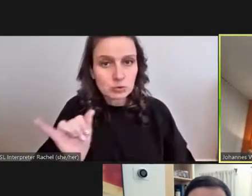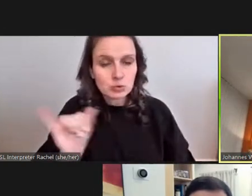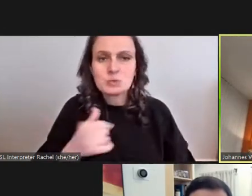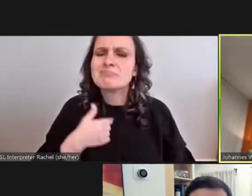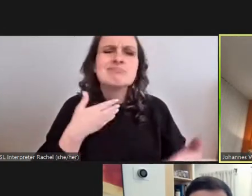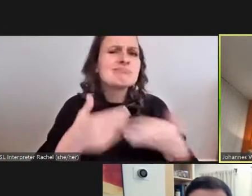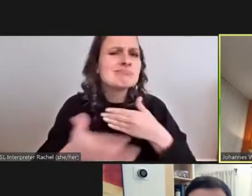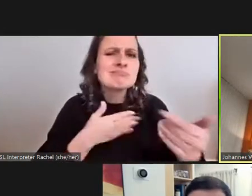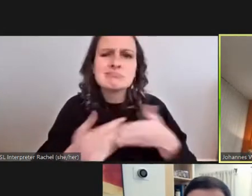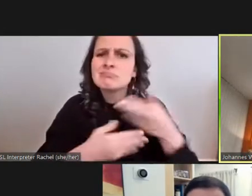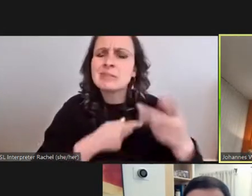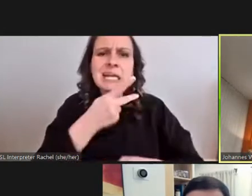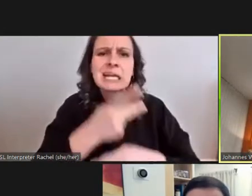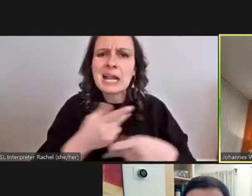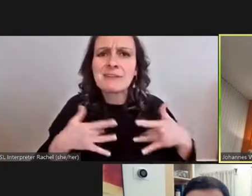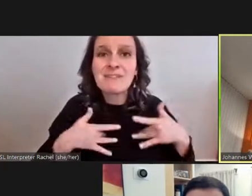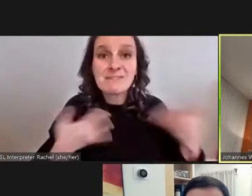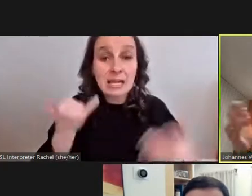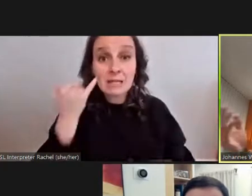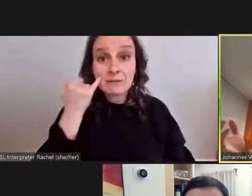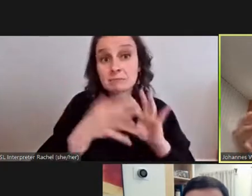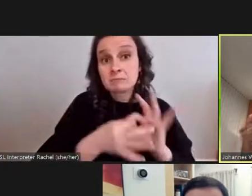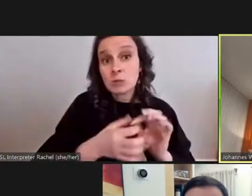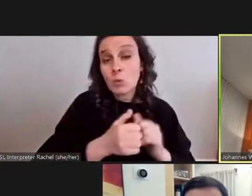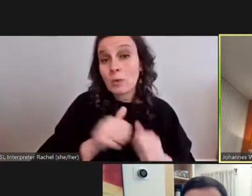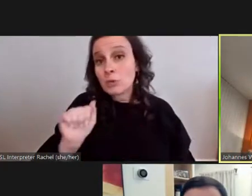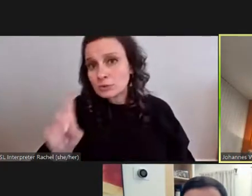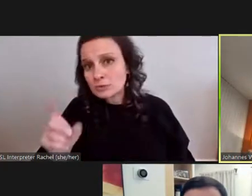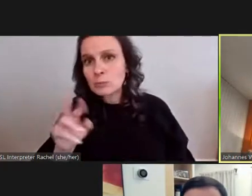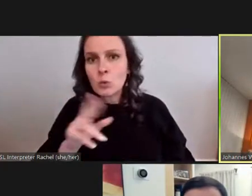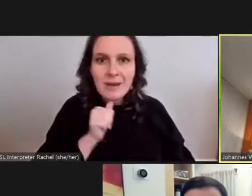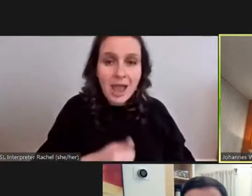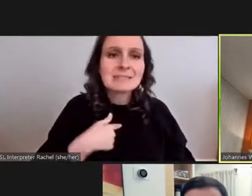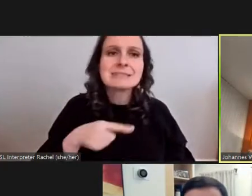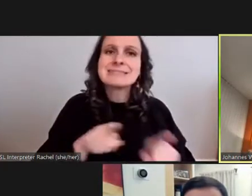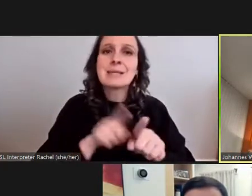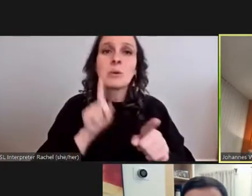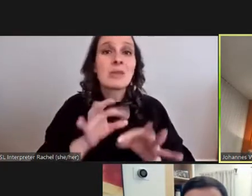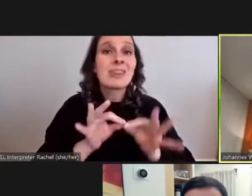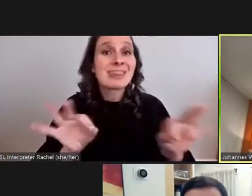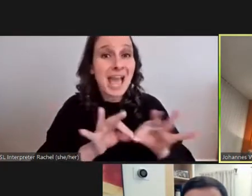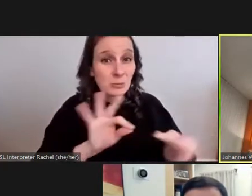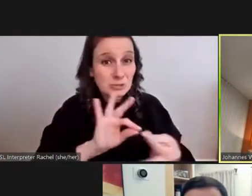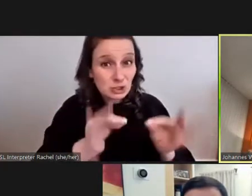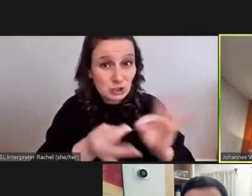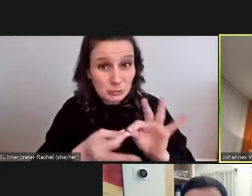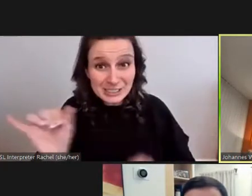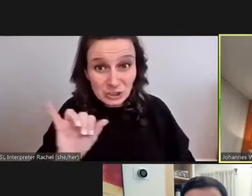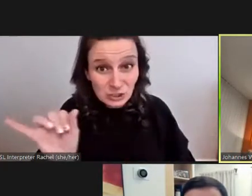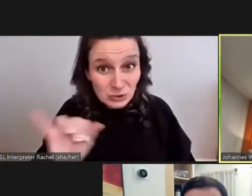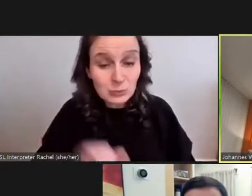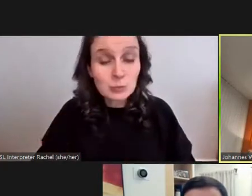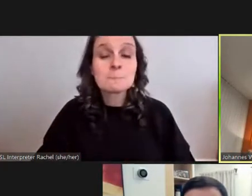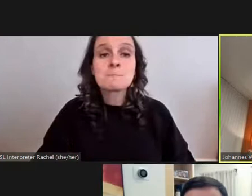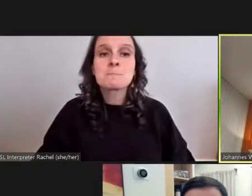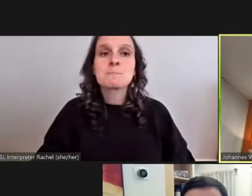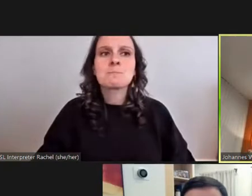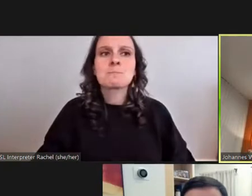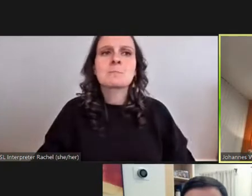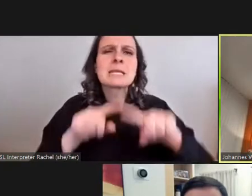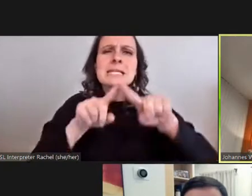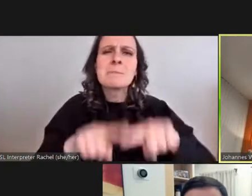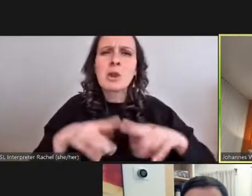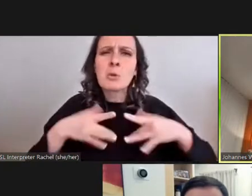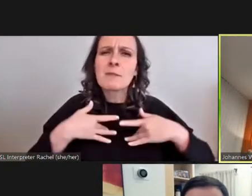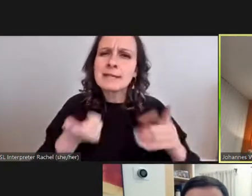what type of event, if it's about audio description or the same thing with interpretation, language interpretation. Depending on the